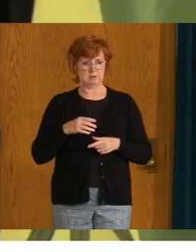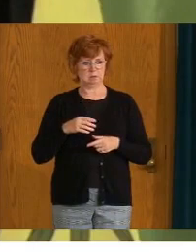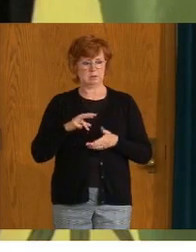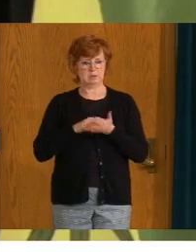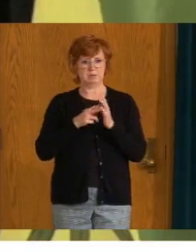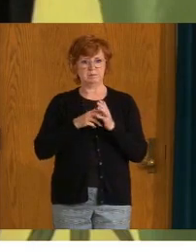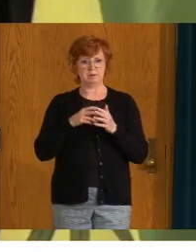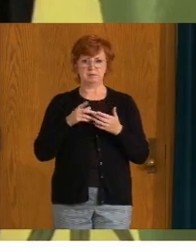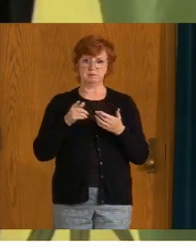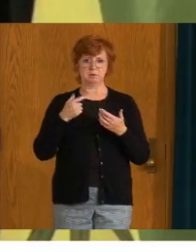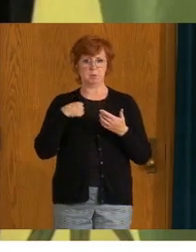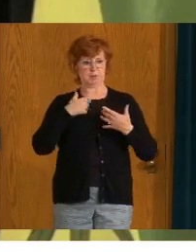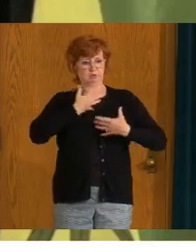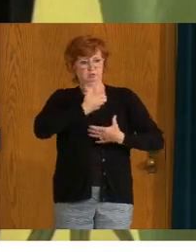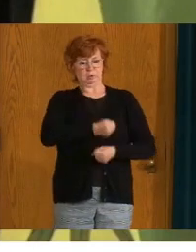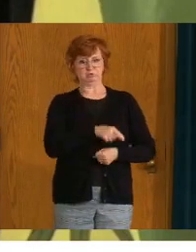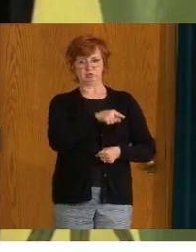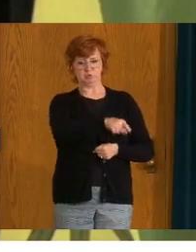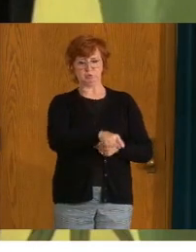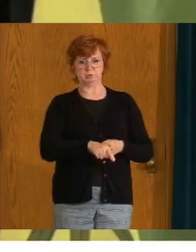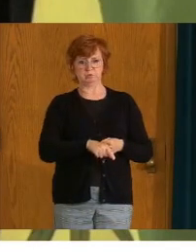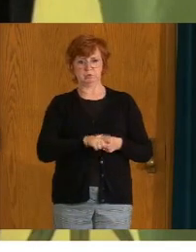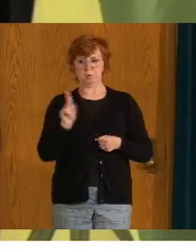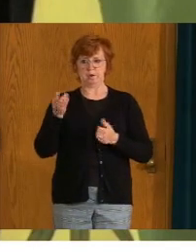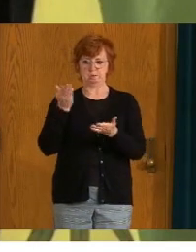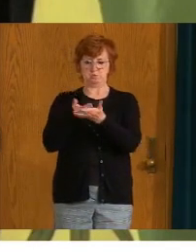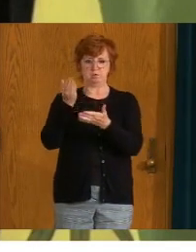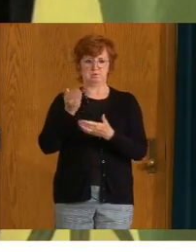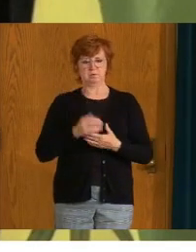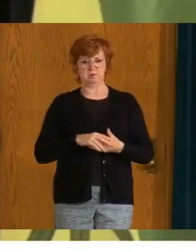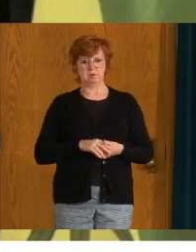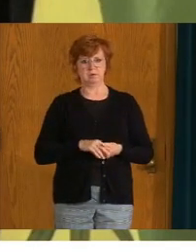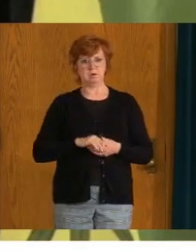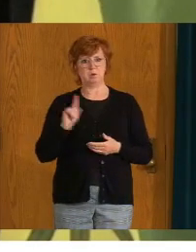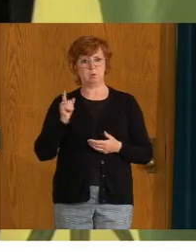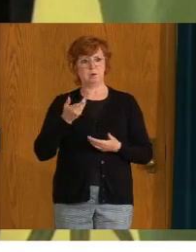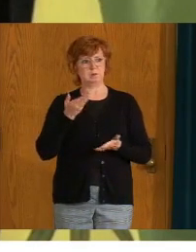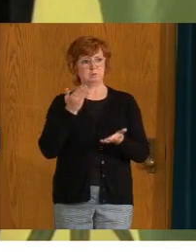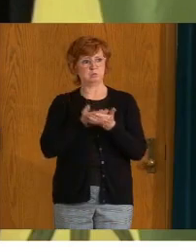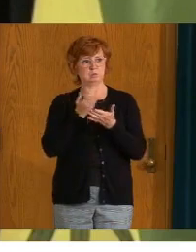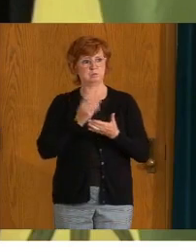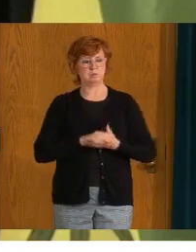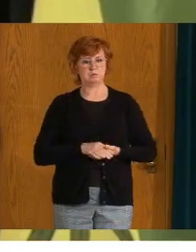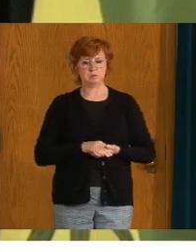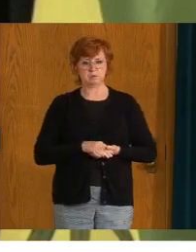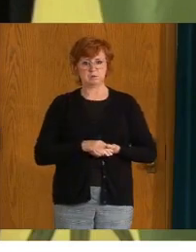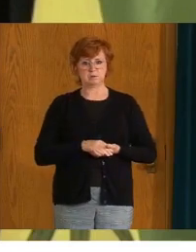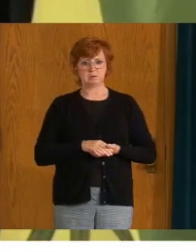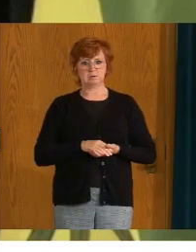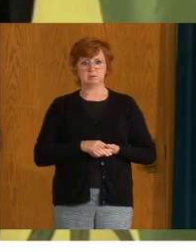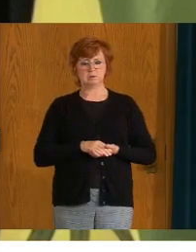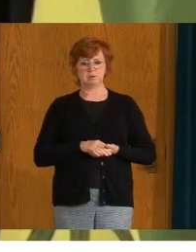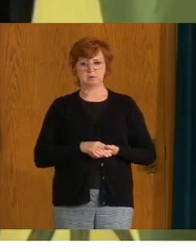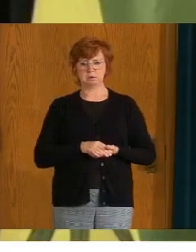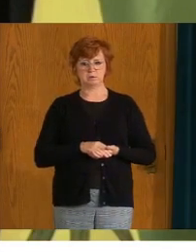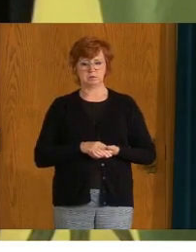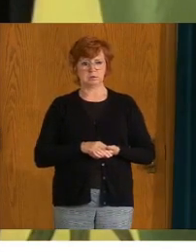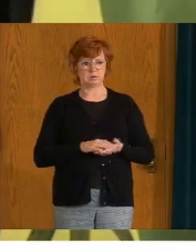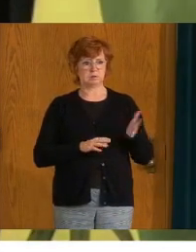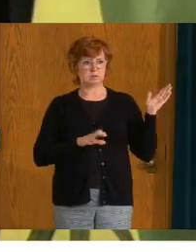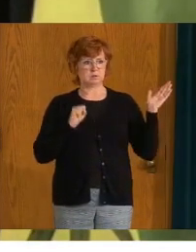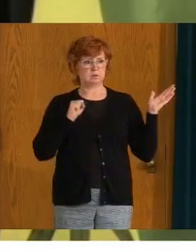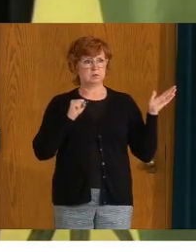here, or how will someone provide proof that they have been fully vaccinated and they don't have to quarantine?